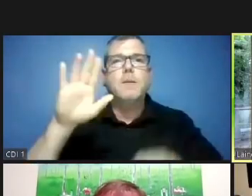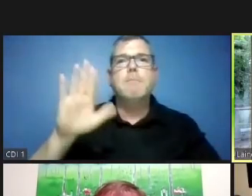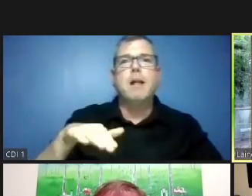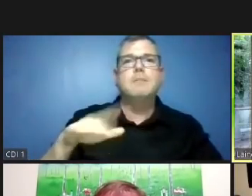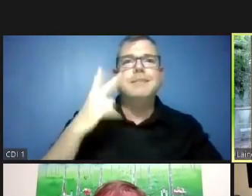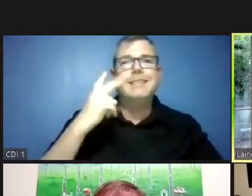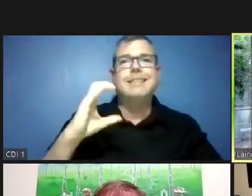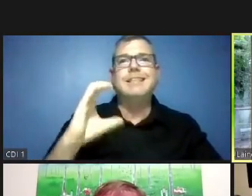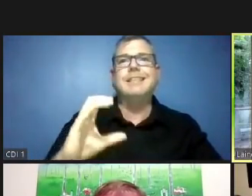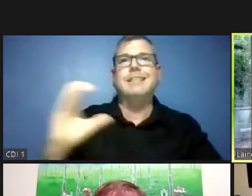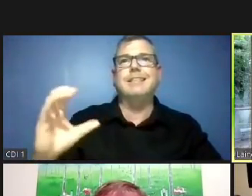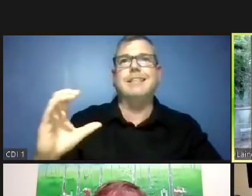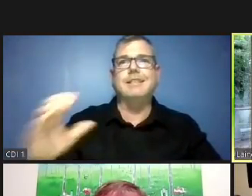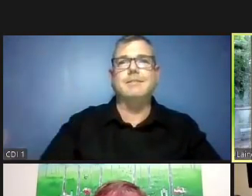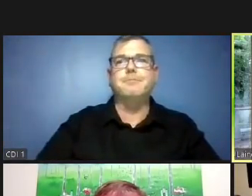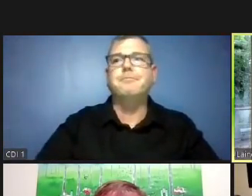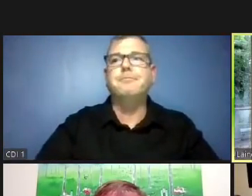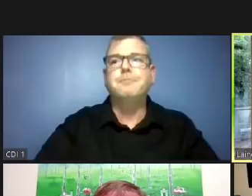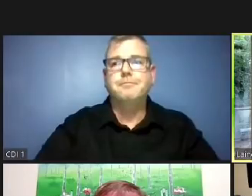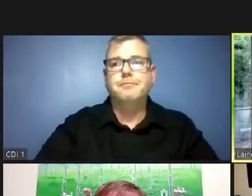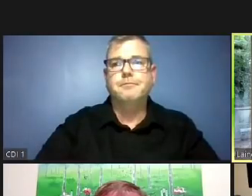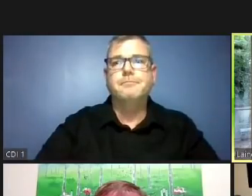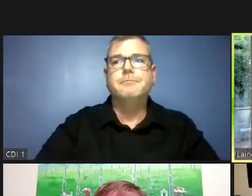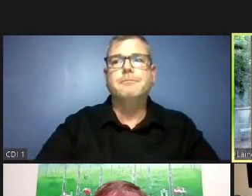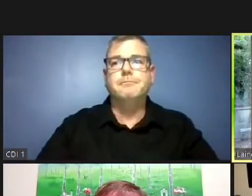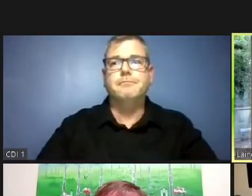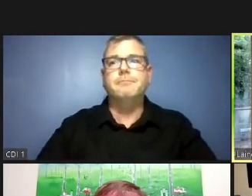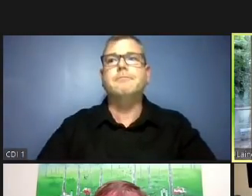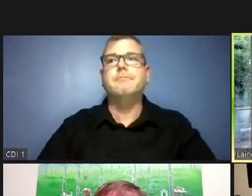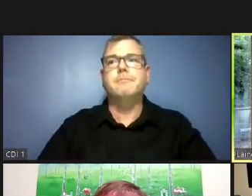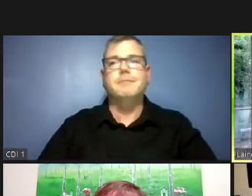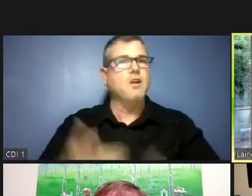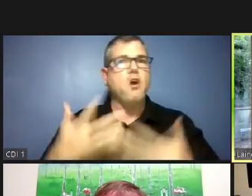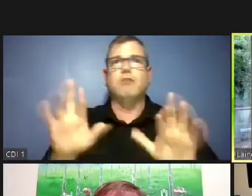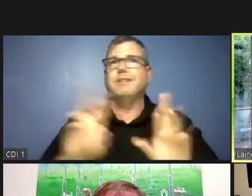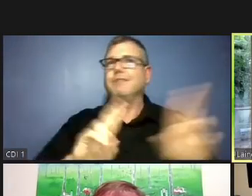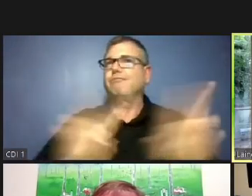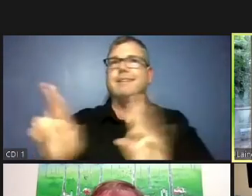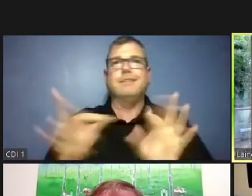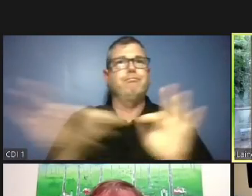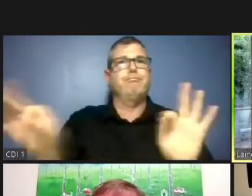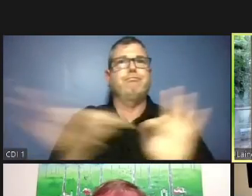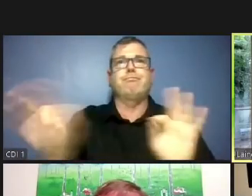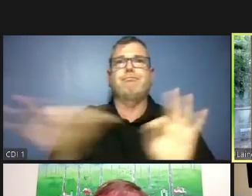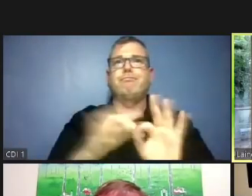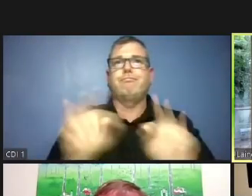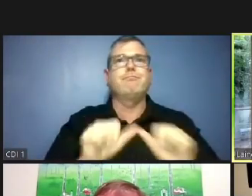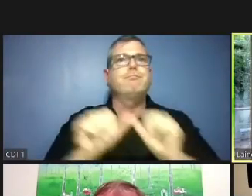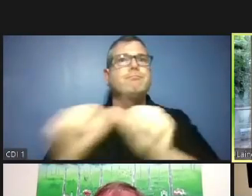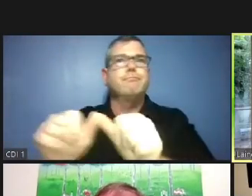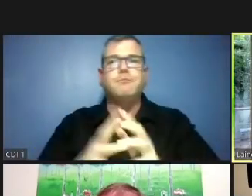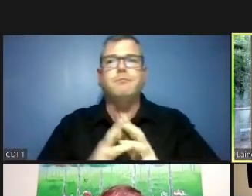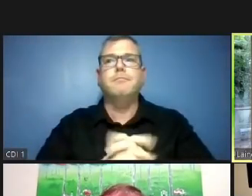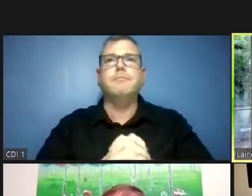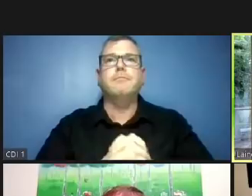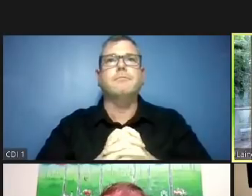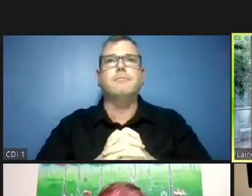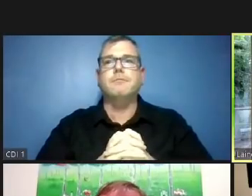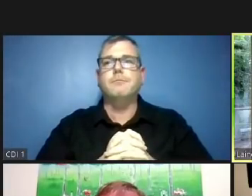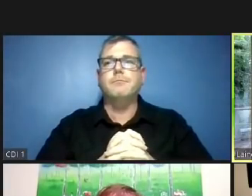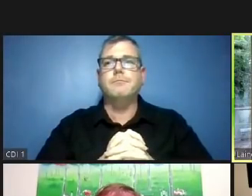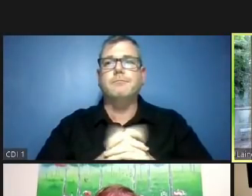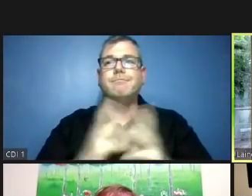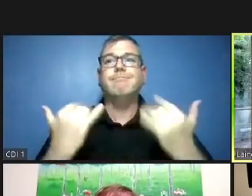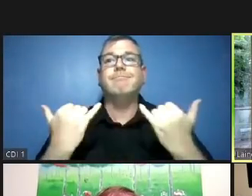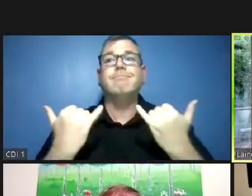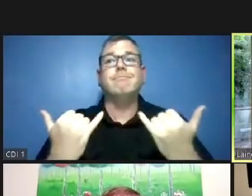Live, it's already included for you. So now let's get to our program. As I mentioned, we have a dynamic lineup for you. This might be